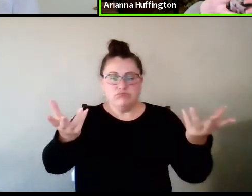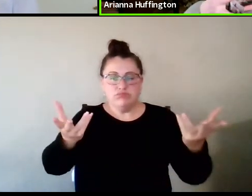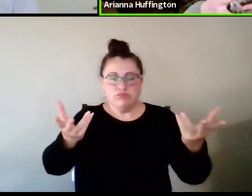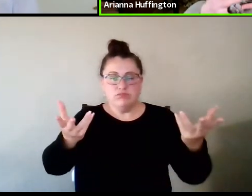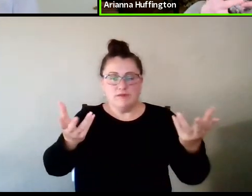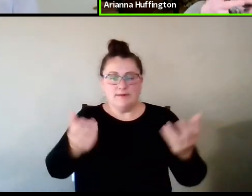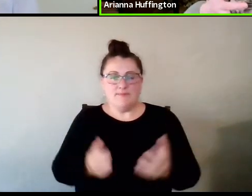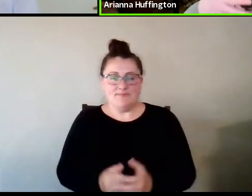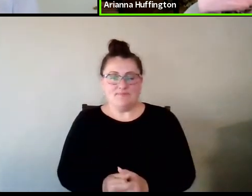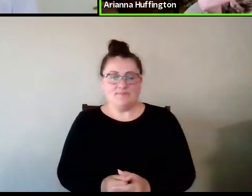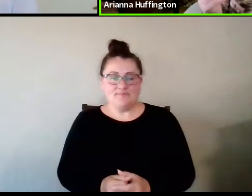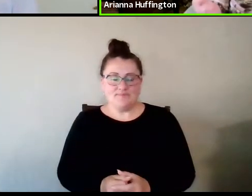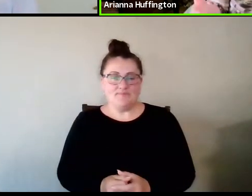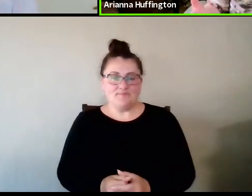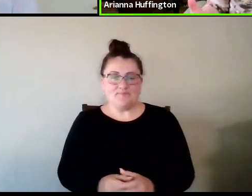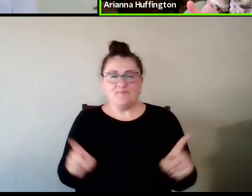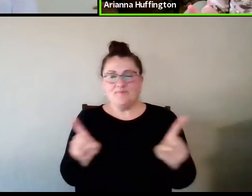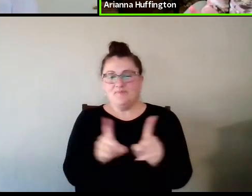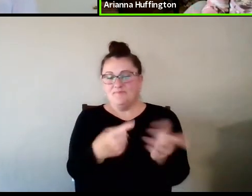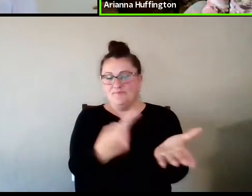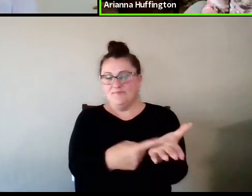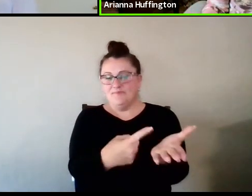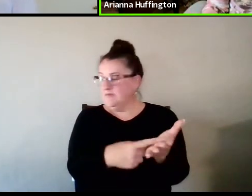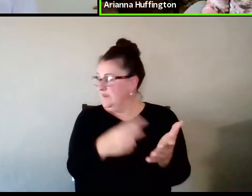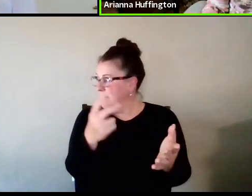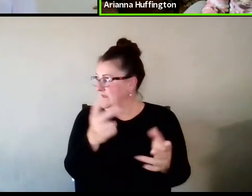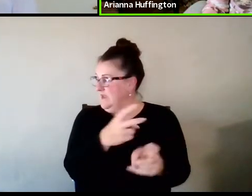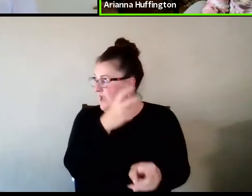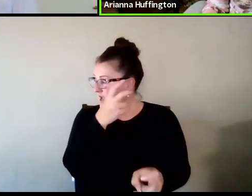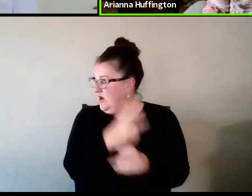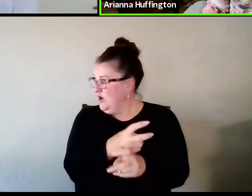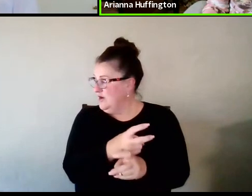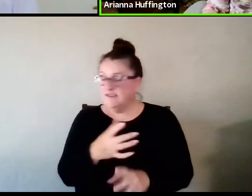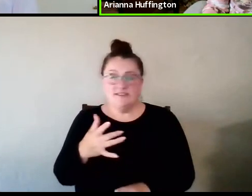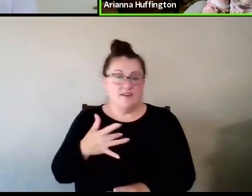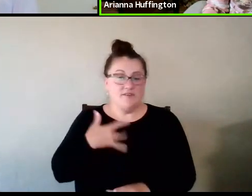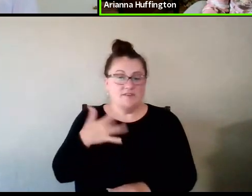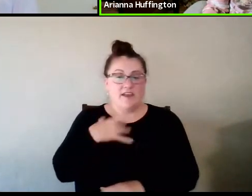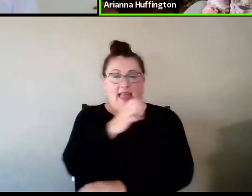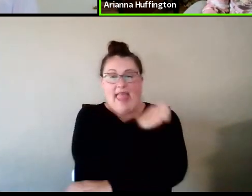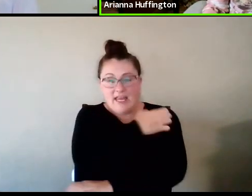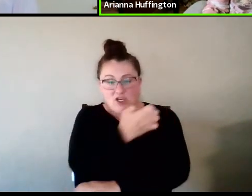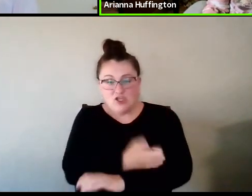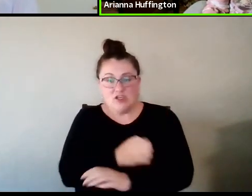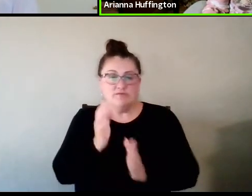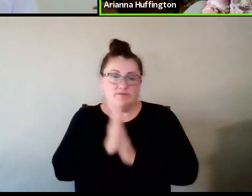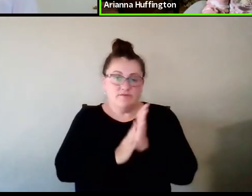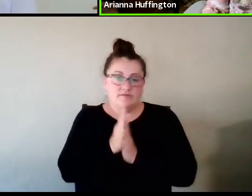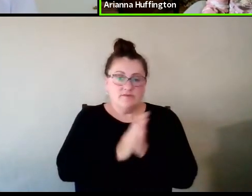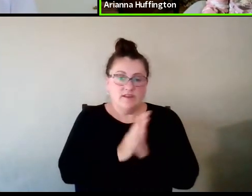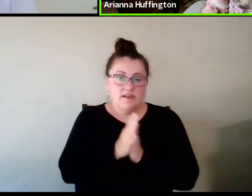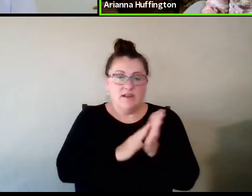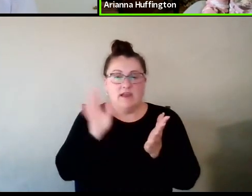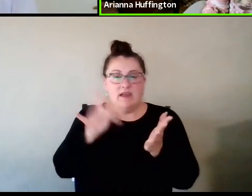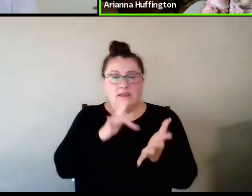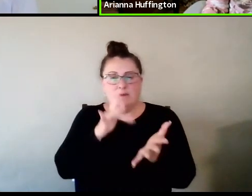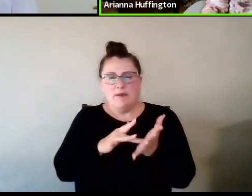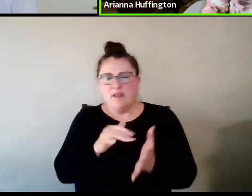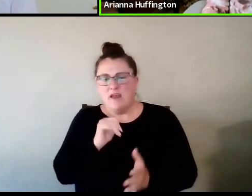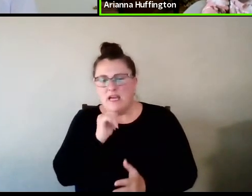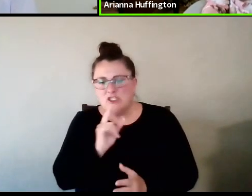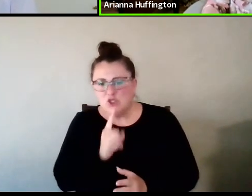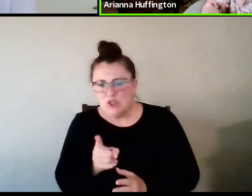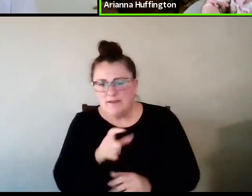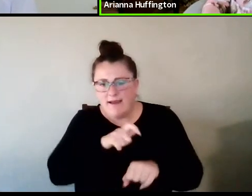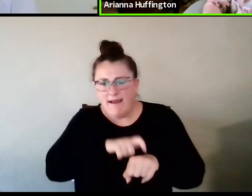And you also talk about how hard it is to feel energized or creative in the middle of uncertainty. And